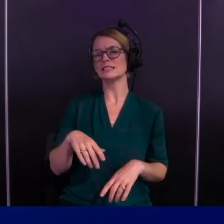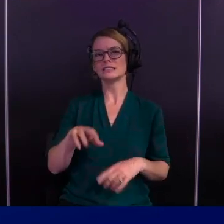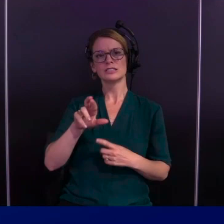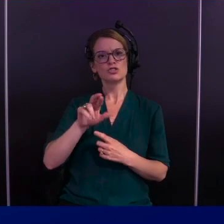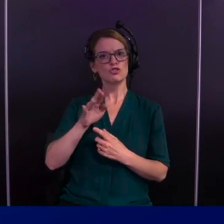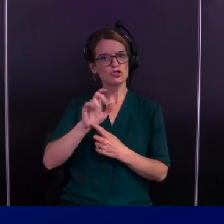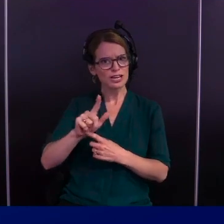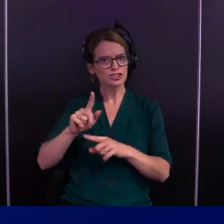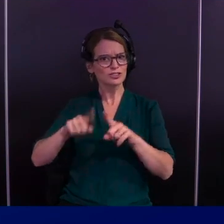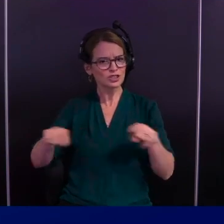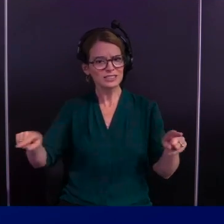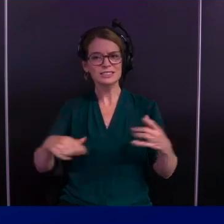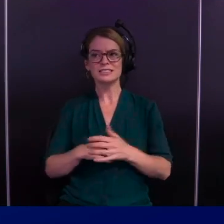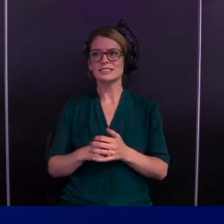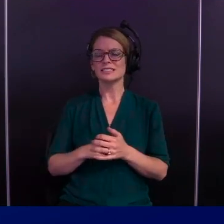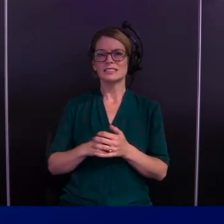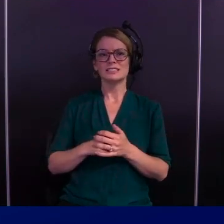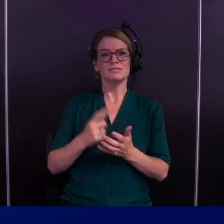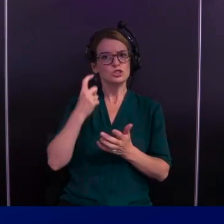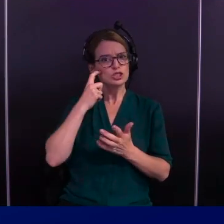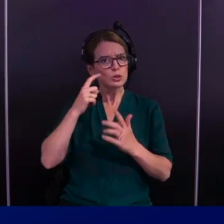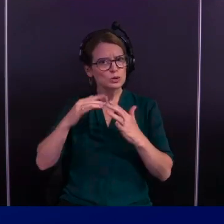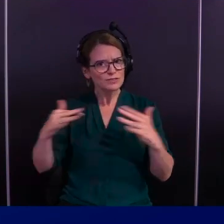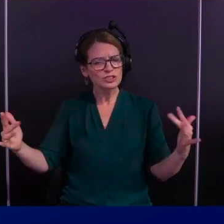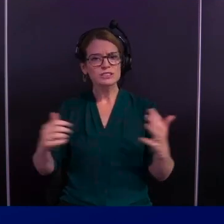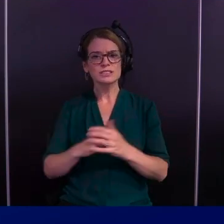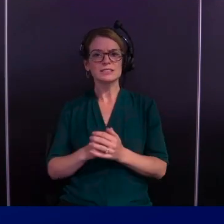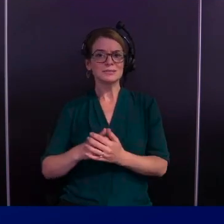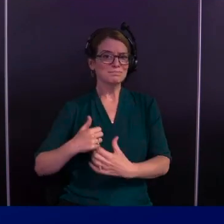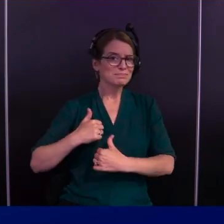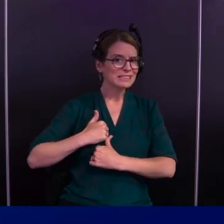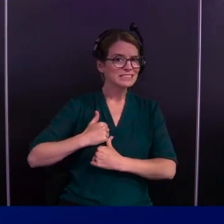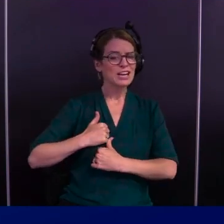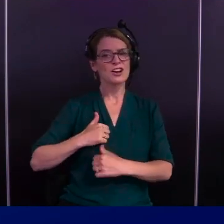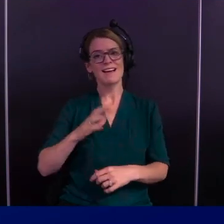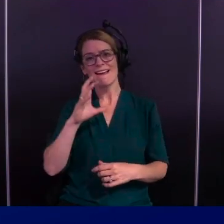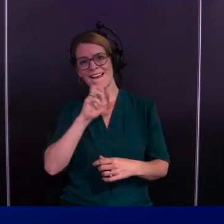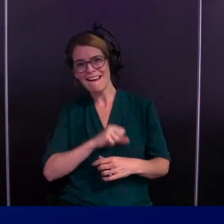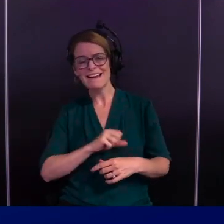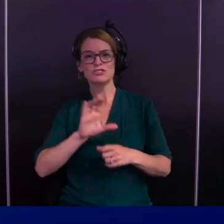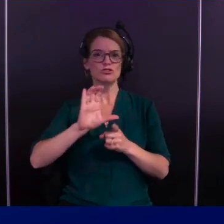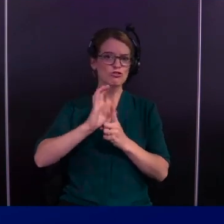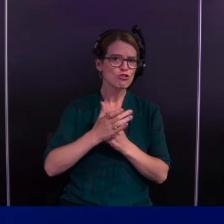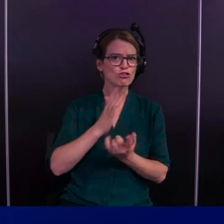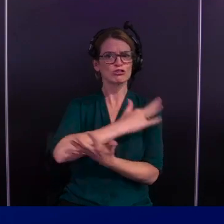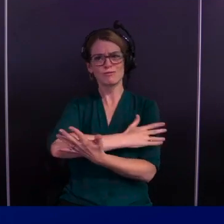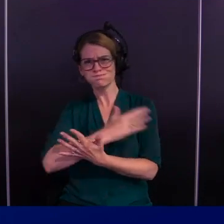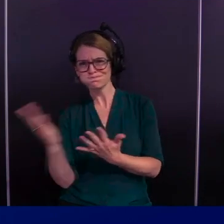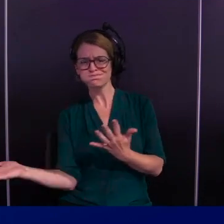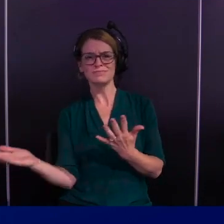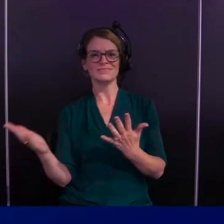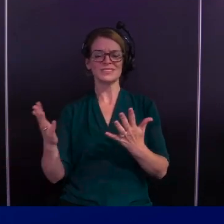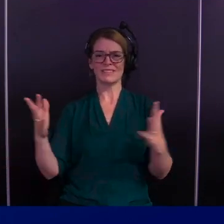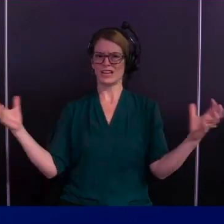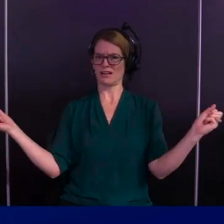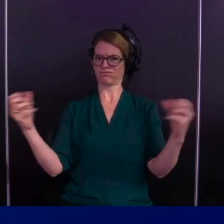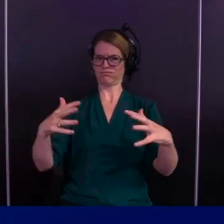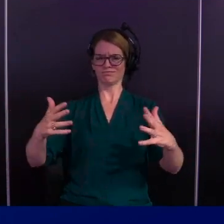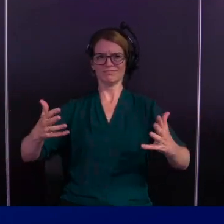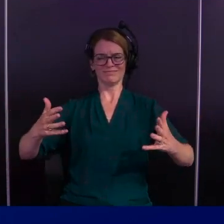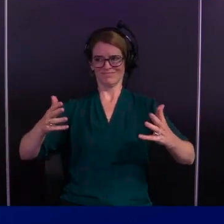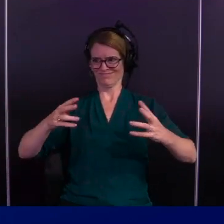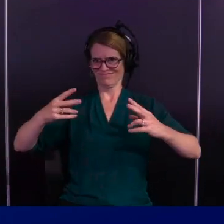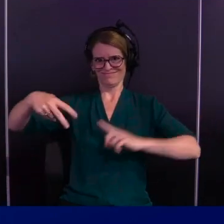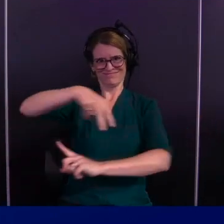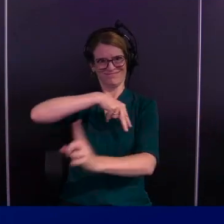neurodiversity, people that come from military backgrounds, age diversity, cultural diversity, and all of these different melting pots of ideas that